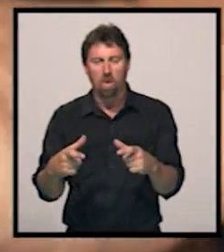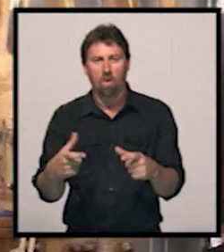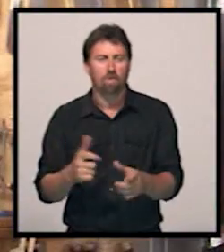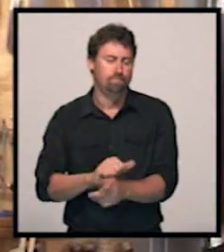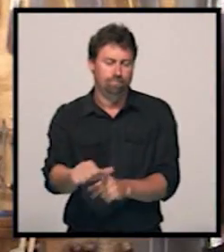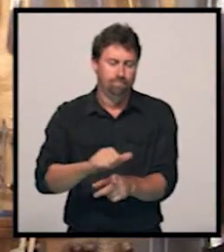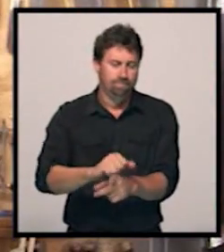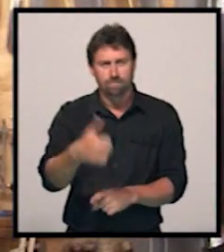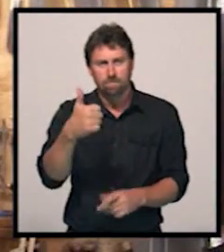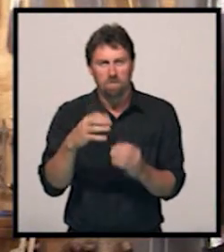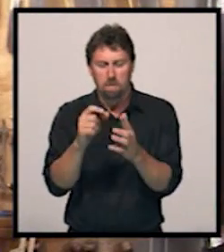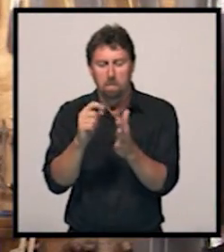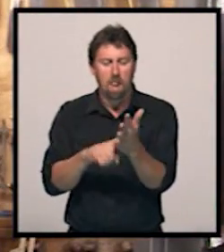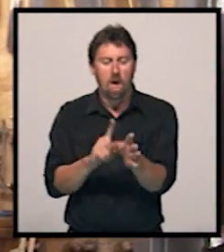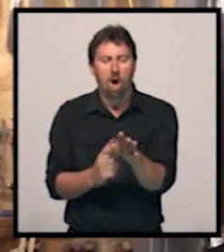well.